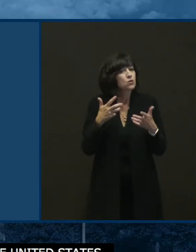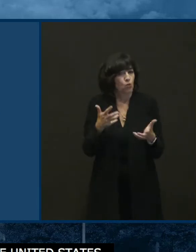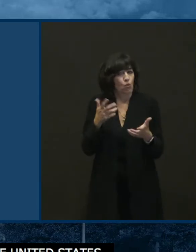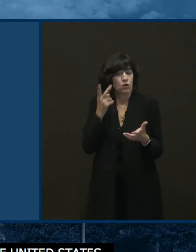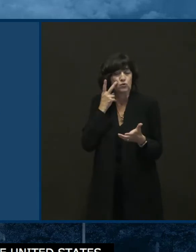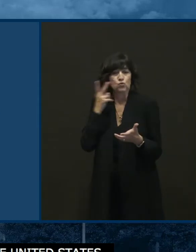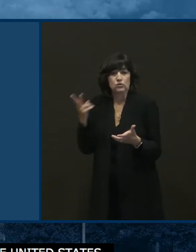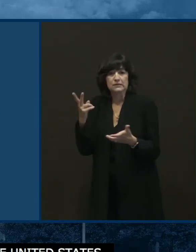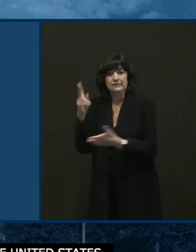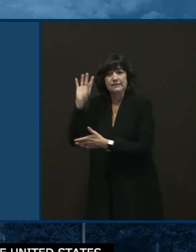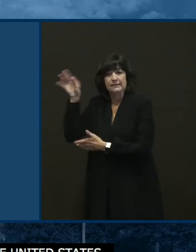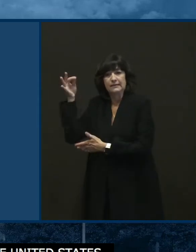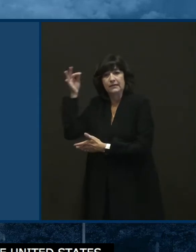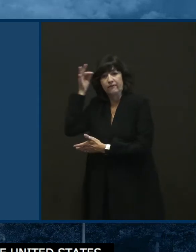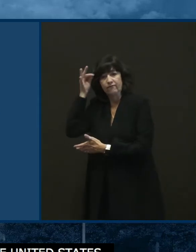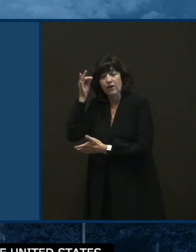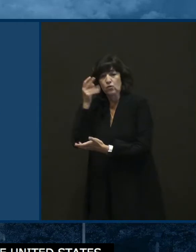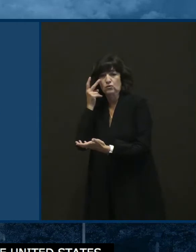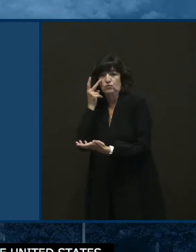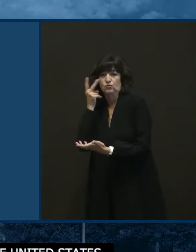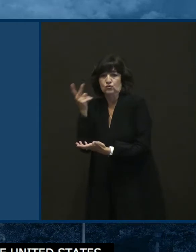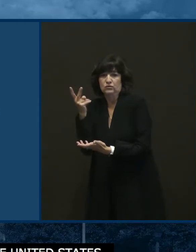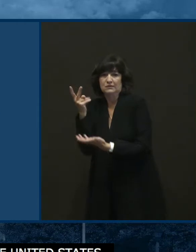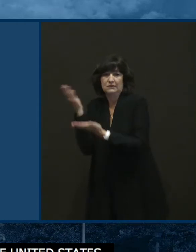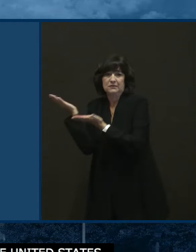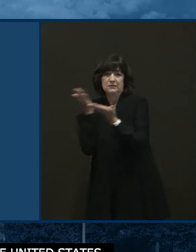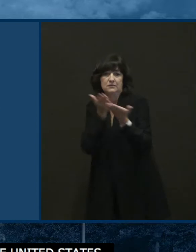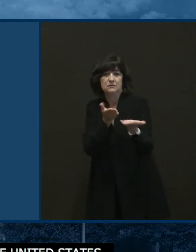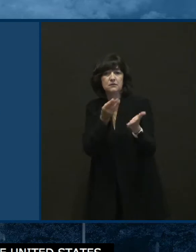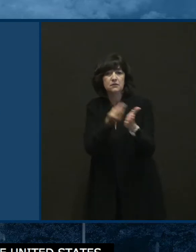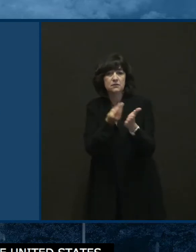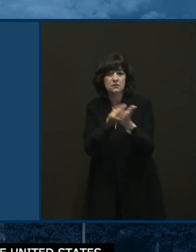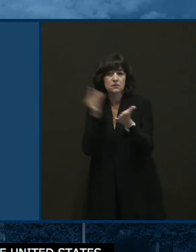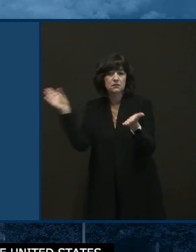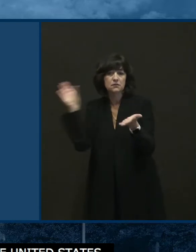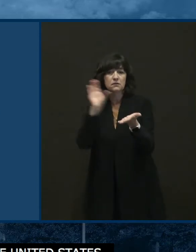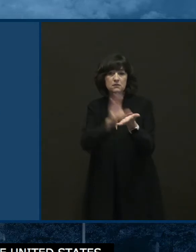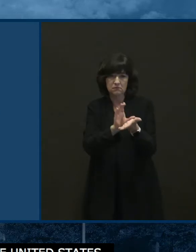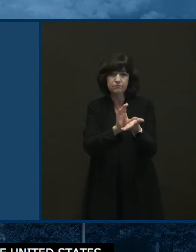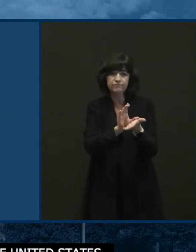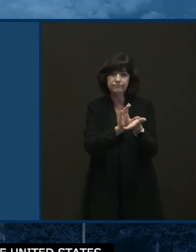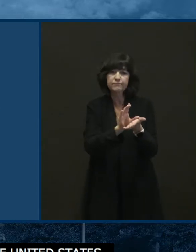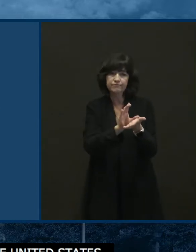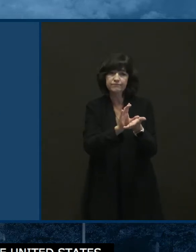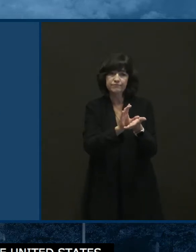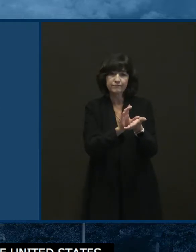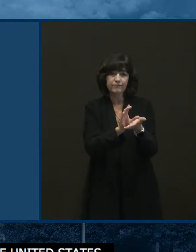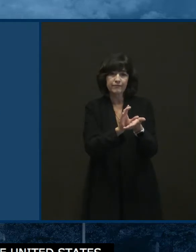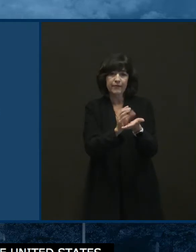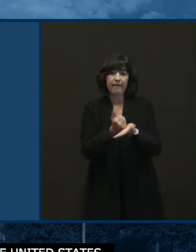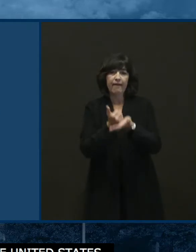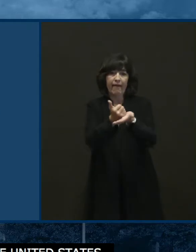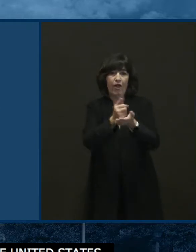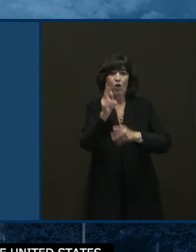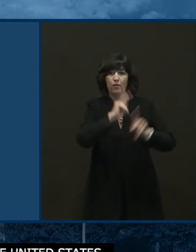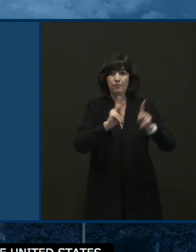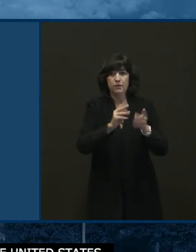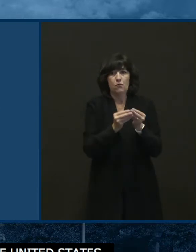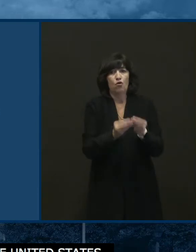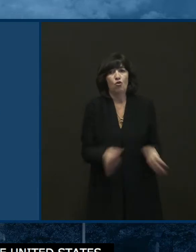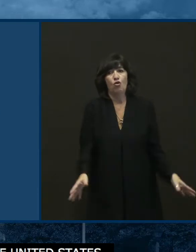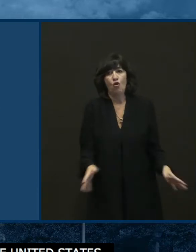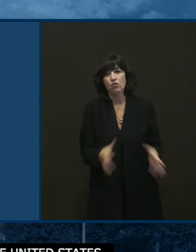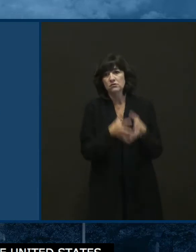the national governors is to see some allowance for revenue replacement. Here in Delaware, we've lost close